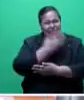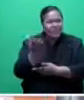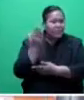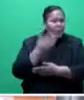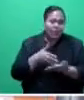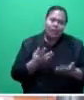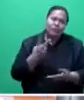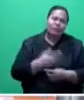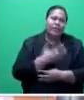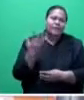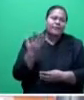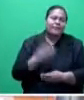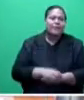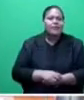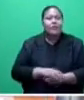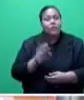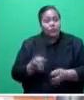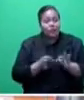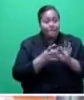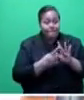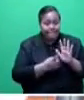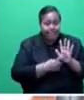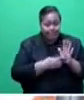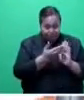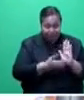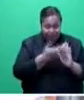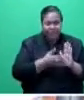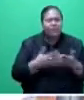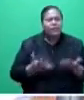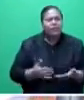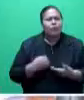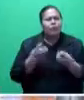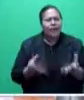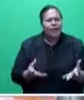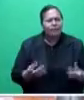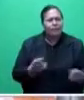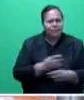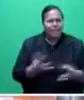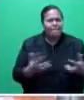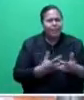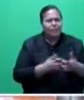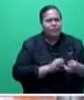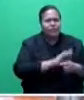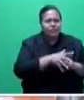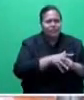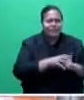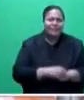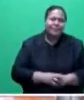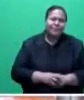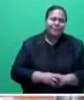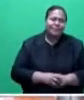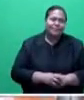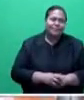these amendments, the Bill also provides for the transition into the reduced leave entitlements during the COVID-19 period. The Bill clarifies that